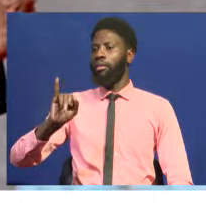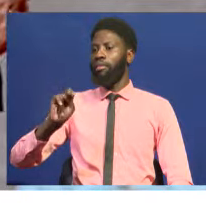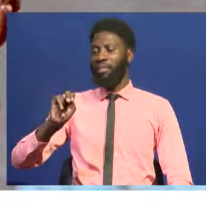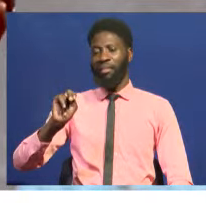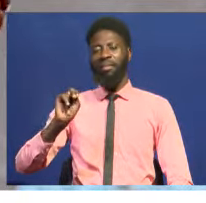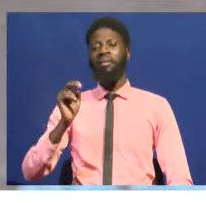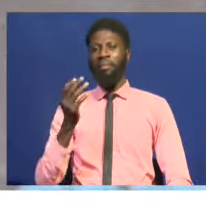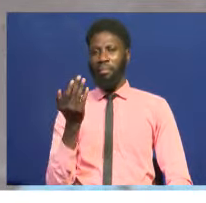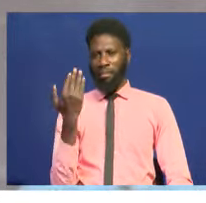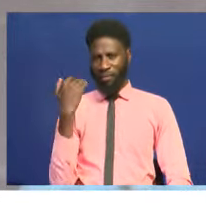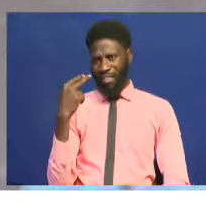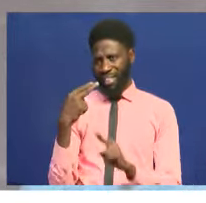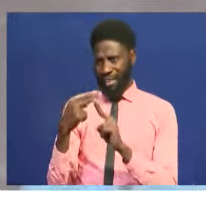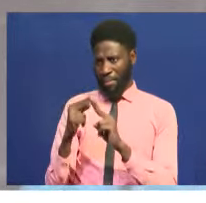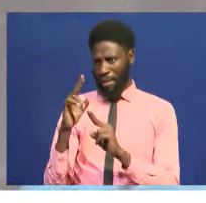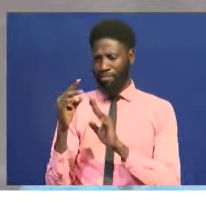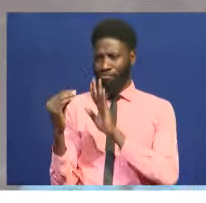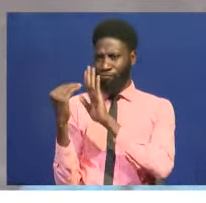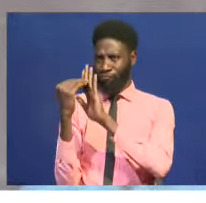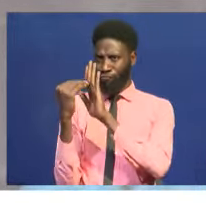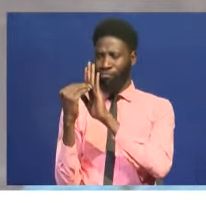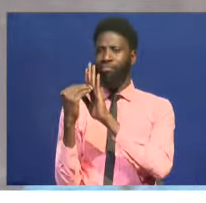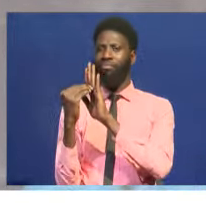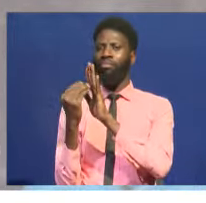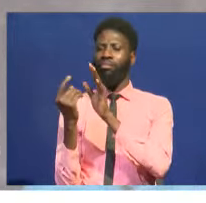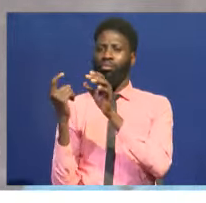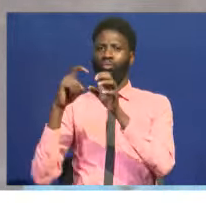the many heroes that we have,